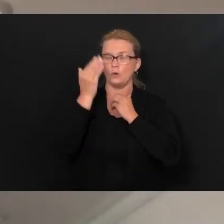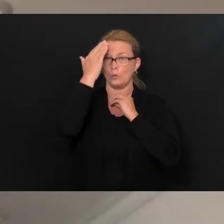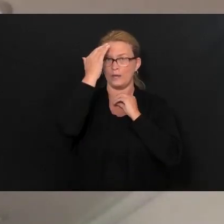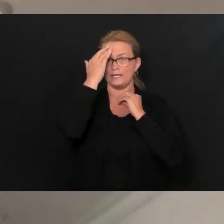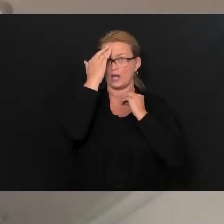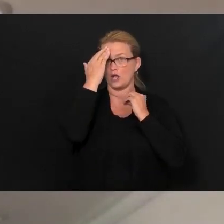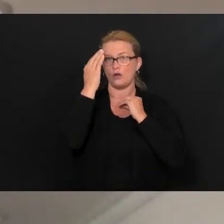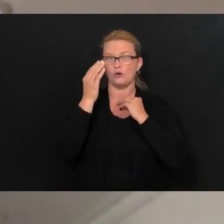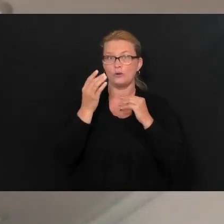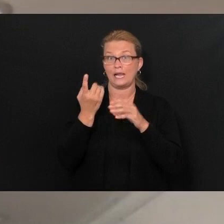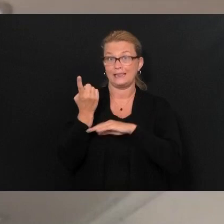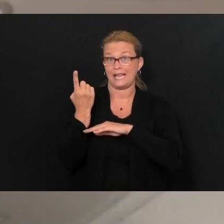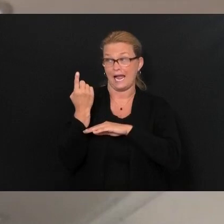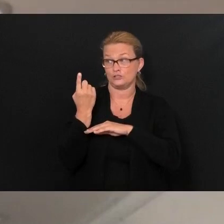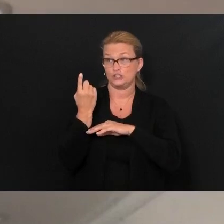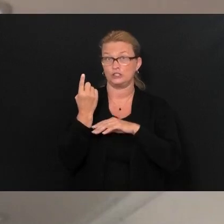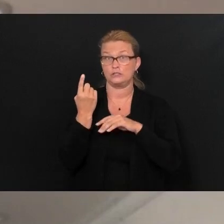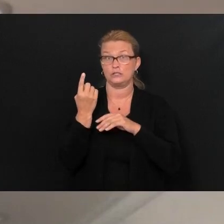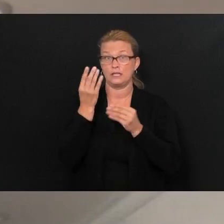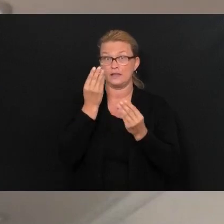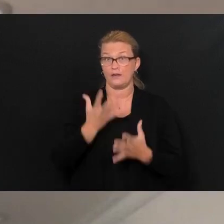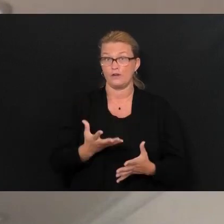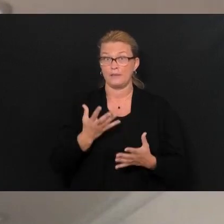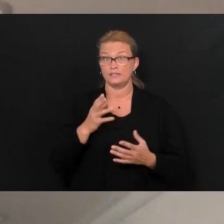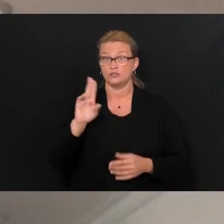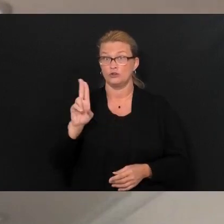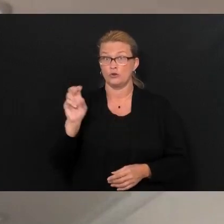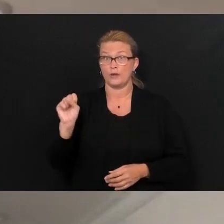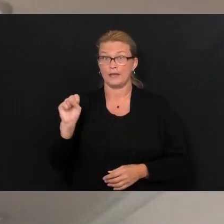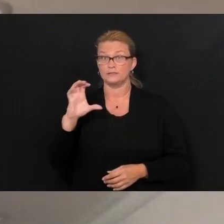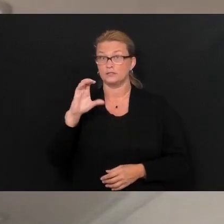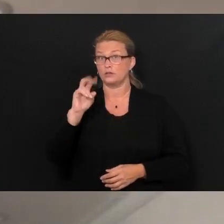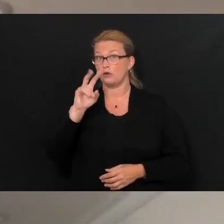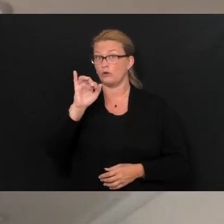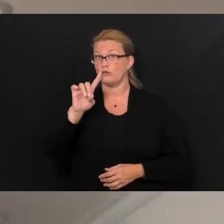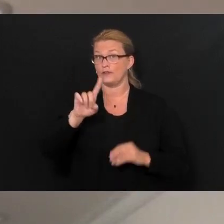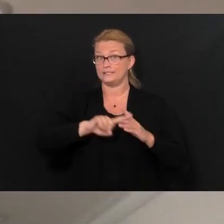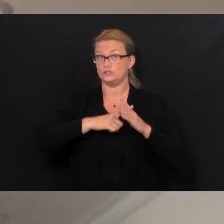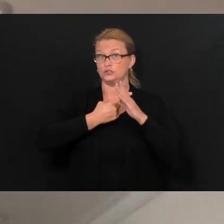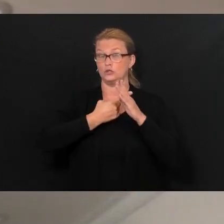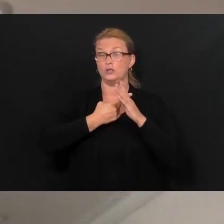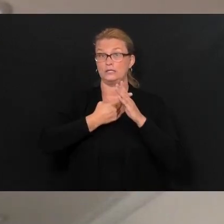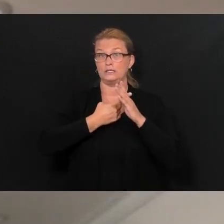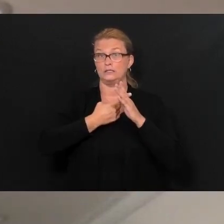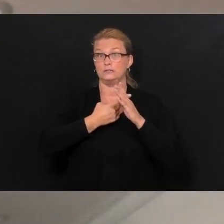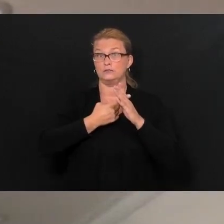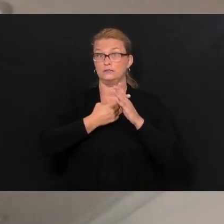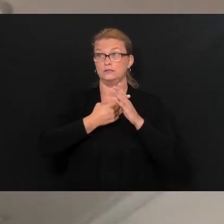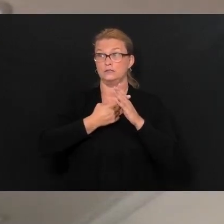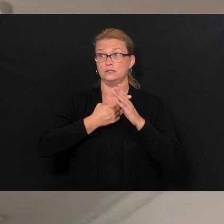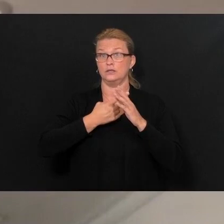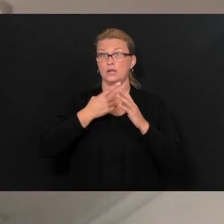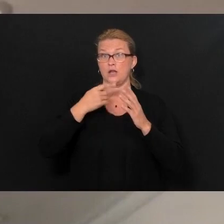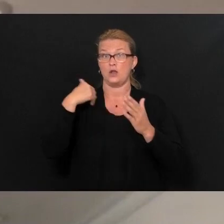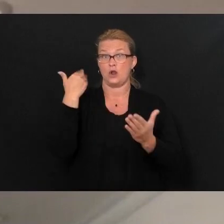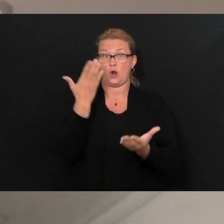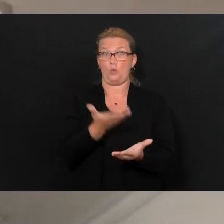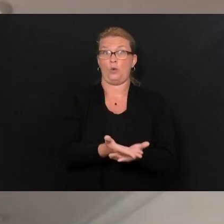from last year, and we know that in the United States, the COVID pandemic came a little bit late in